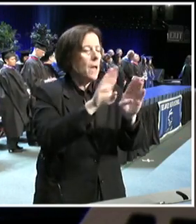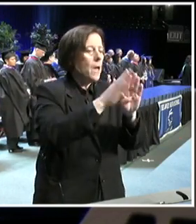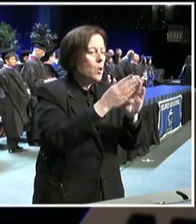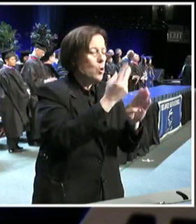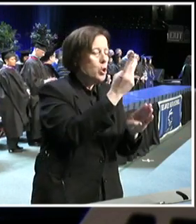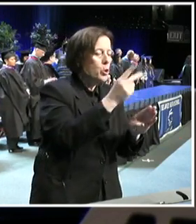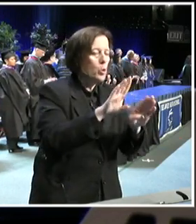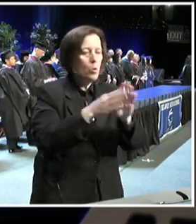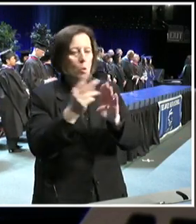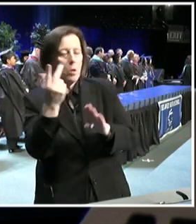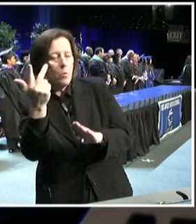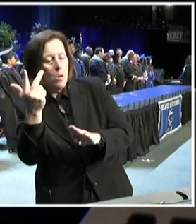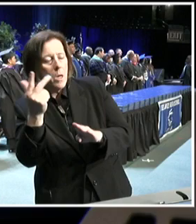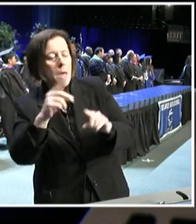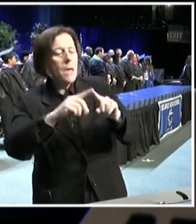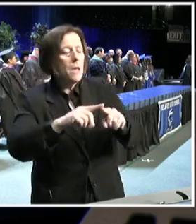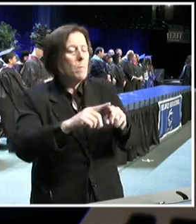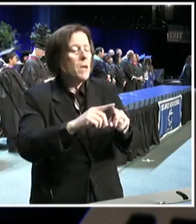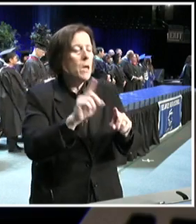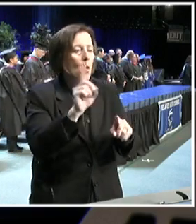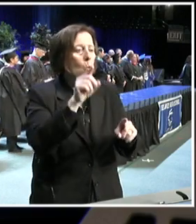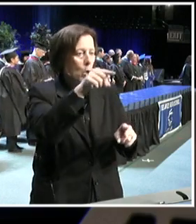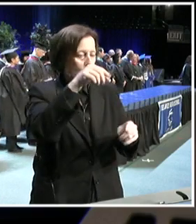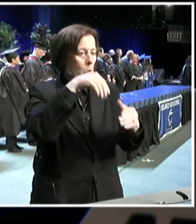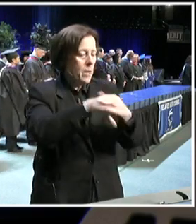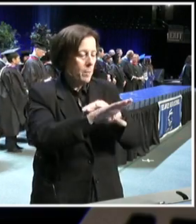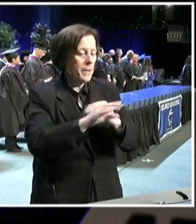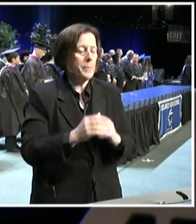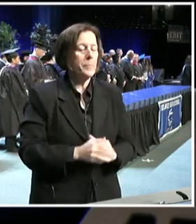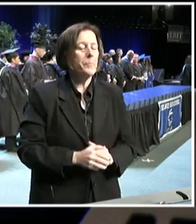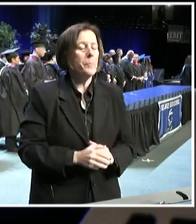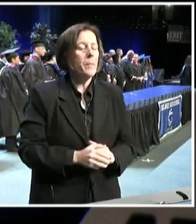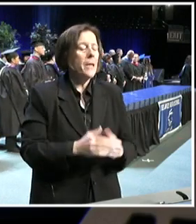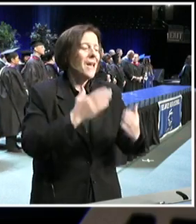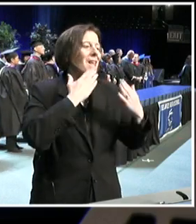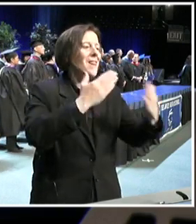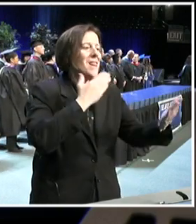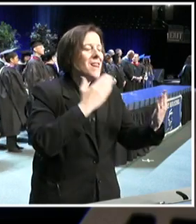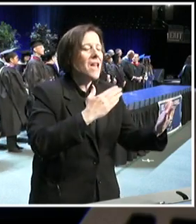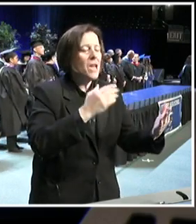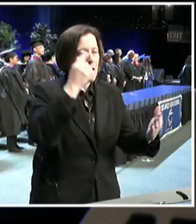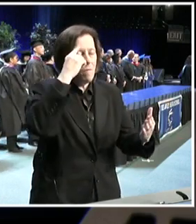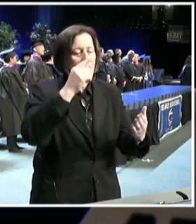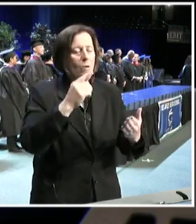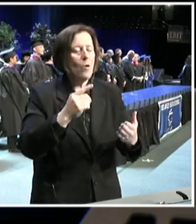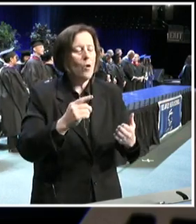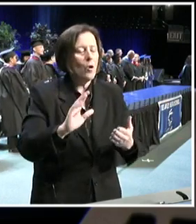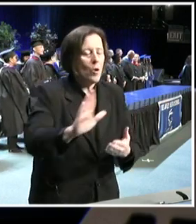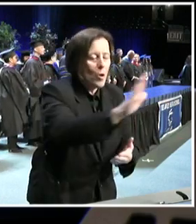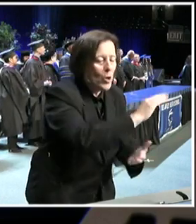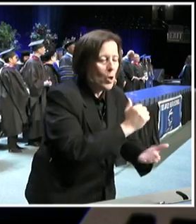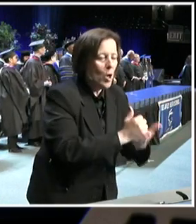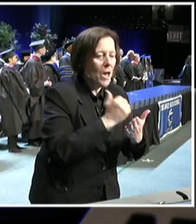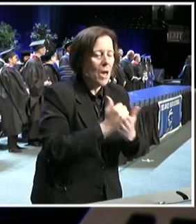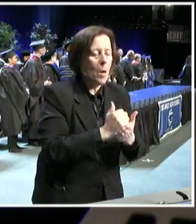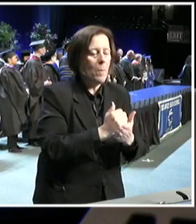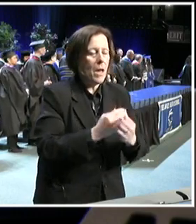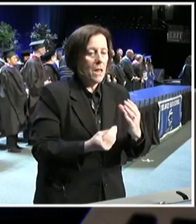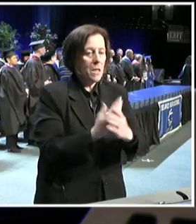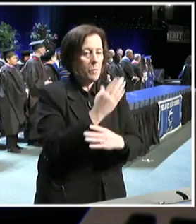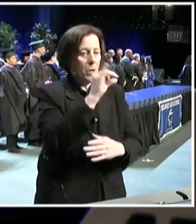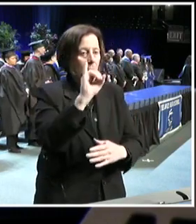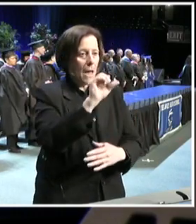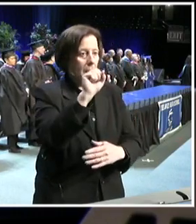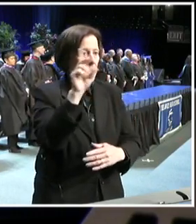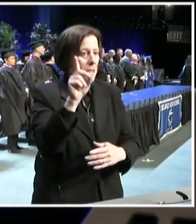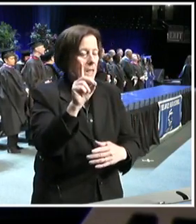2 or 3, depending on where you entered. Thank you for your cooperation, and the Spring Independent School